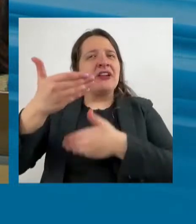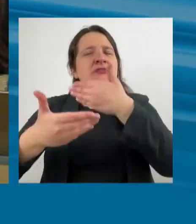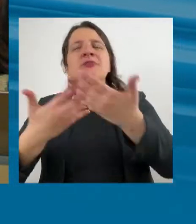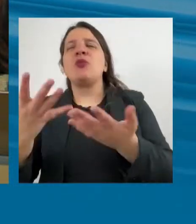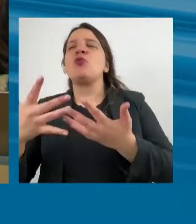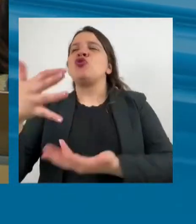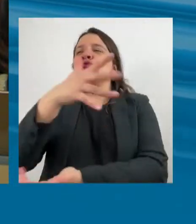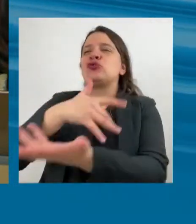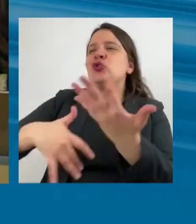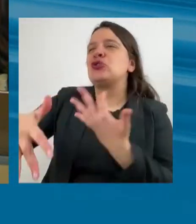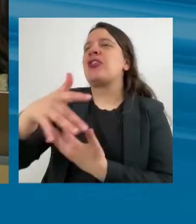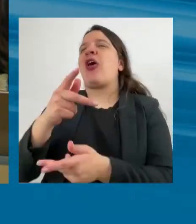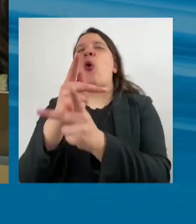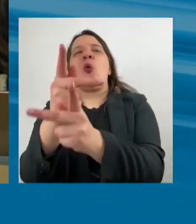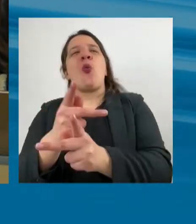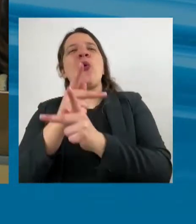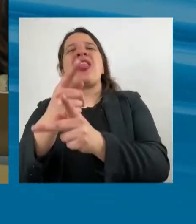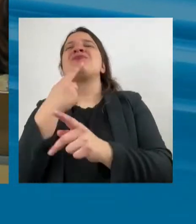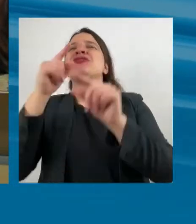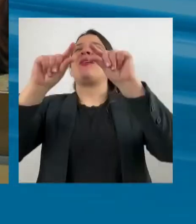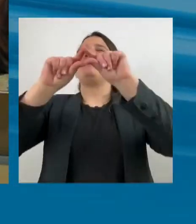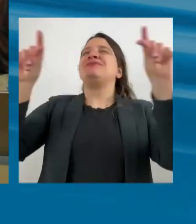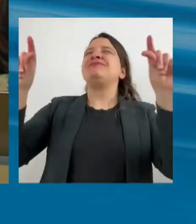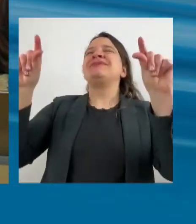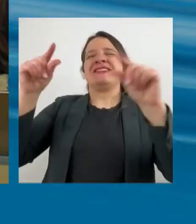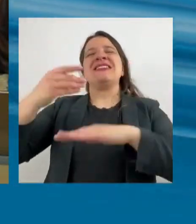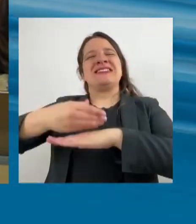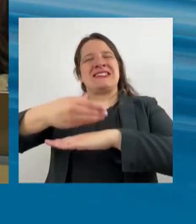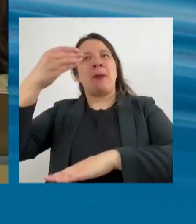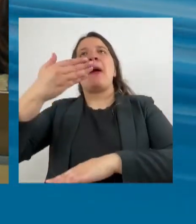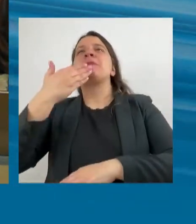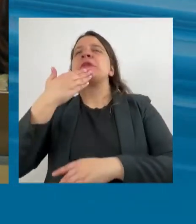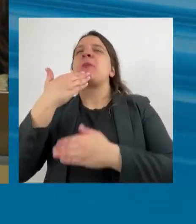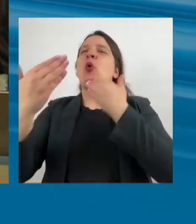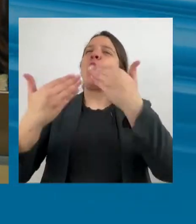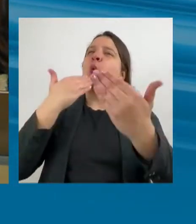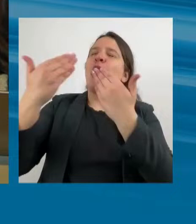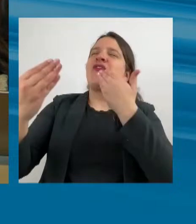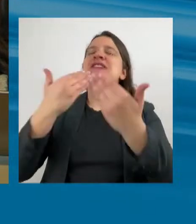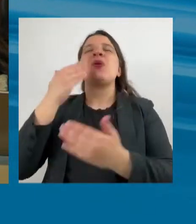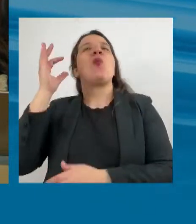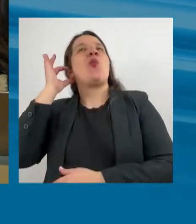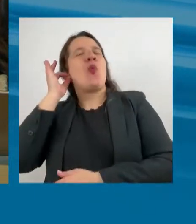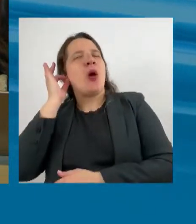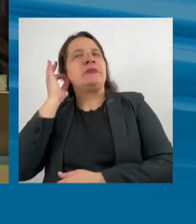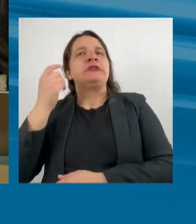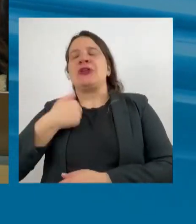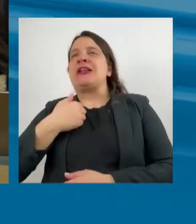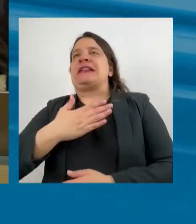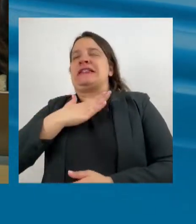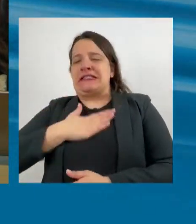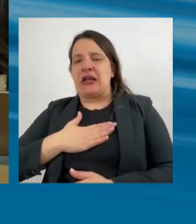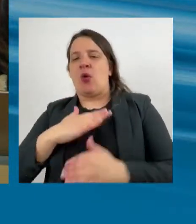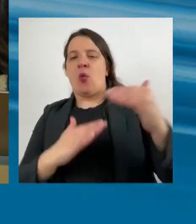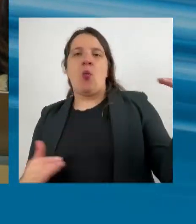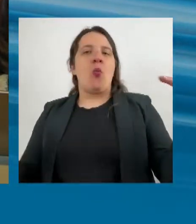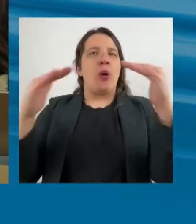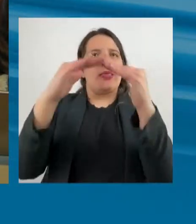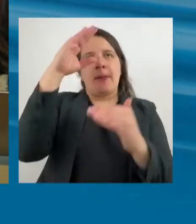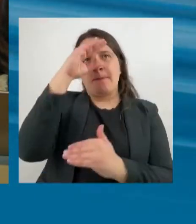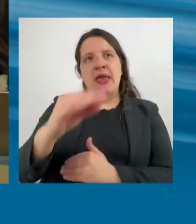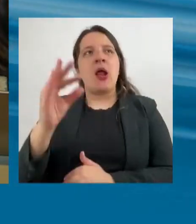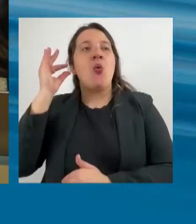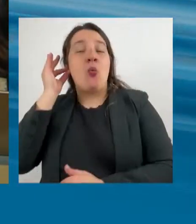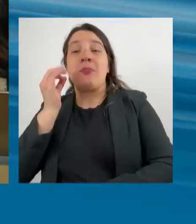to build a care society as proposed by ECLAC and the Women's Conference, it will not be possible to